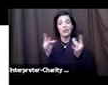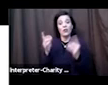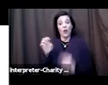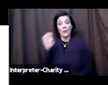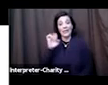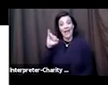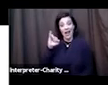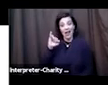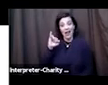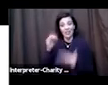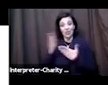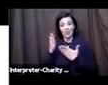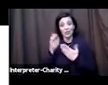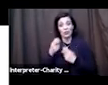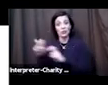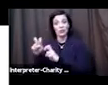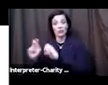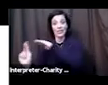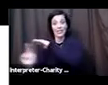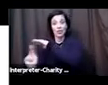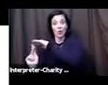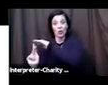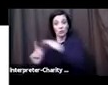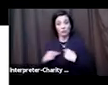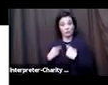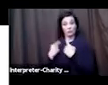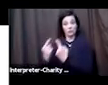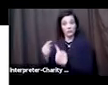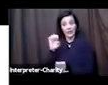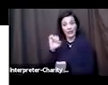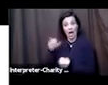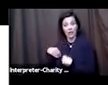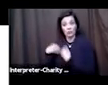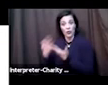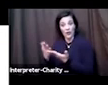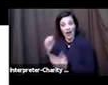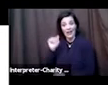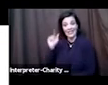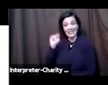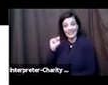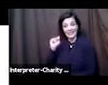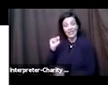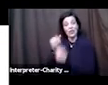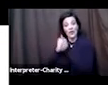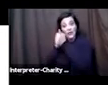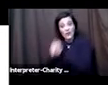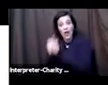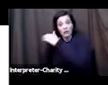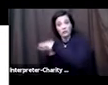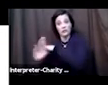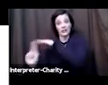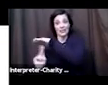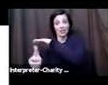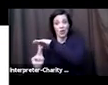If they have AT that's been provided for them through early intervention, that AT does not follow them unless there are